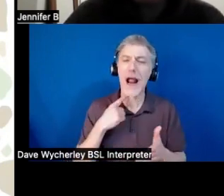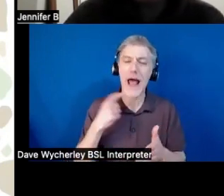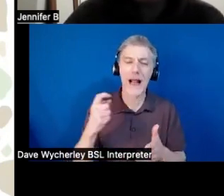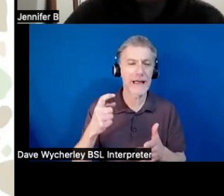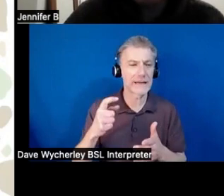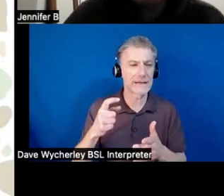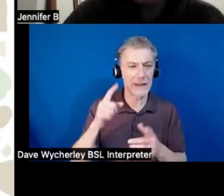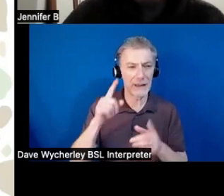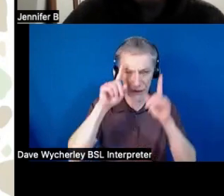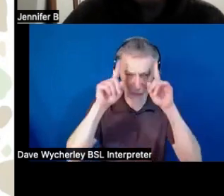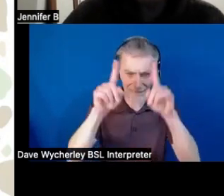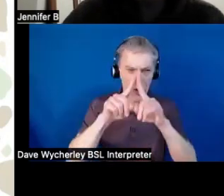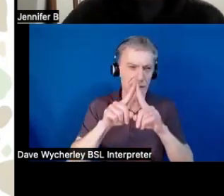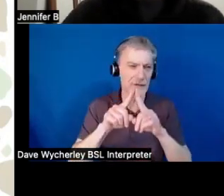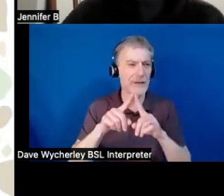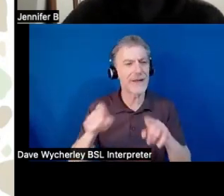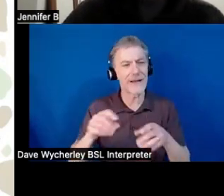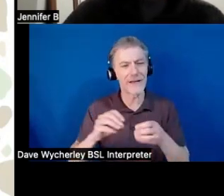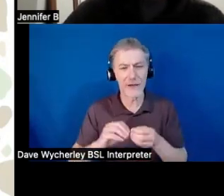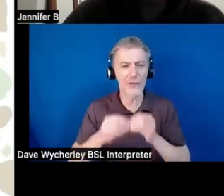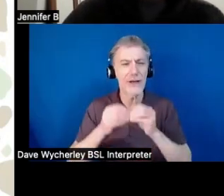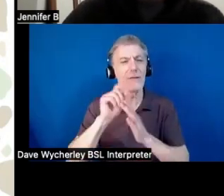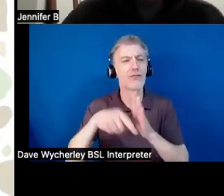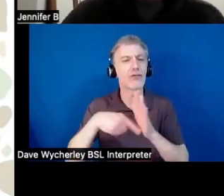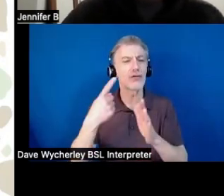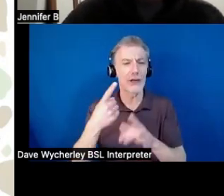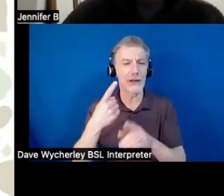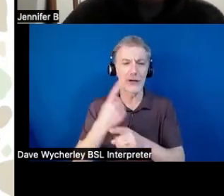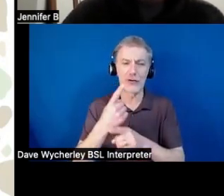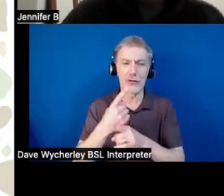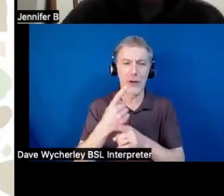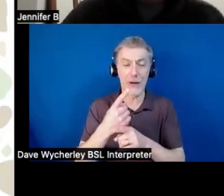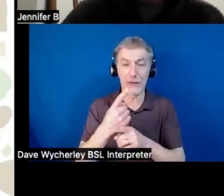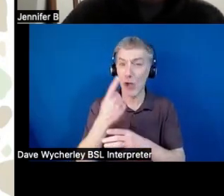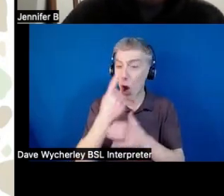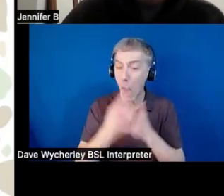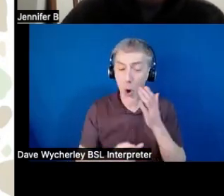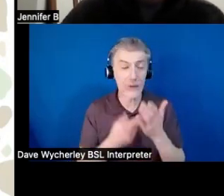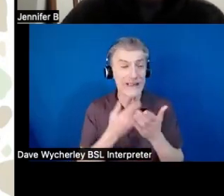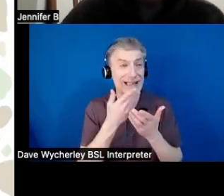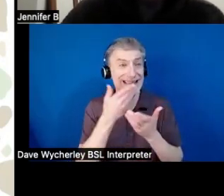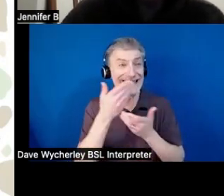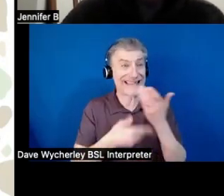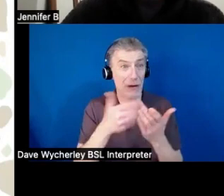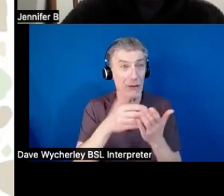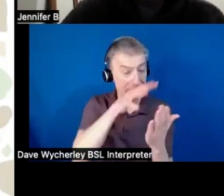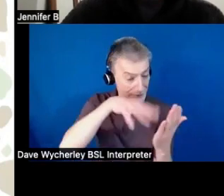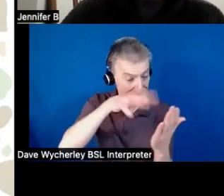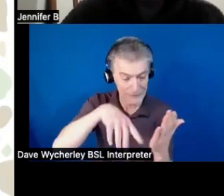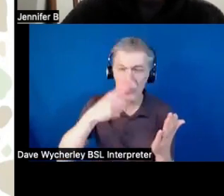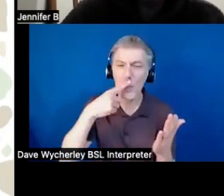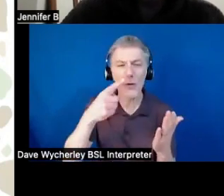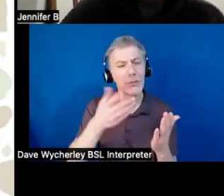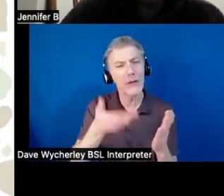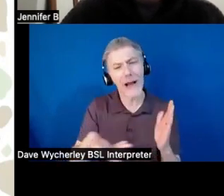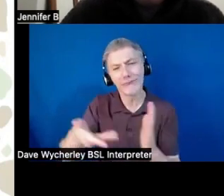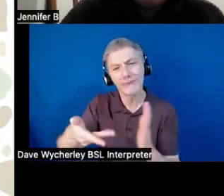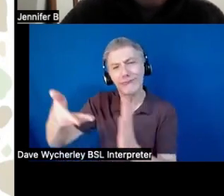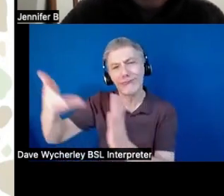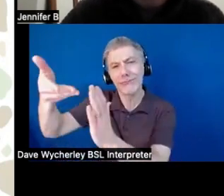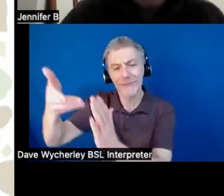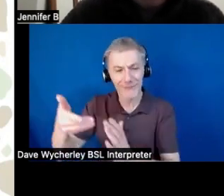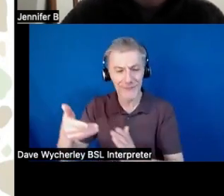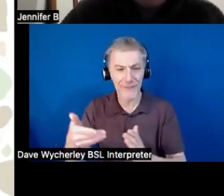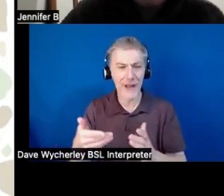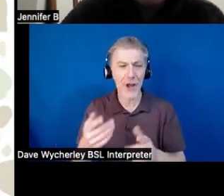Sarah Wasson, which exemplifies moving beyond narrative in literature. And I think this moving beyond is